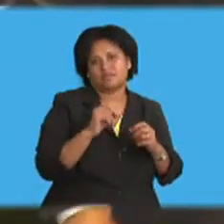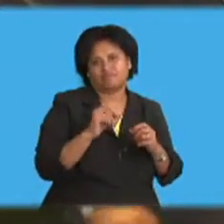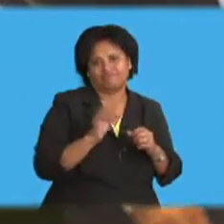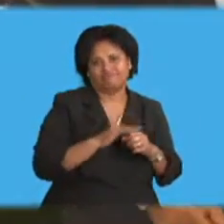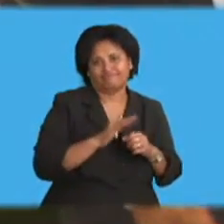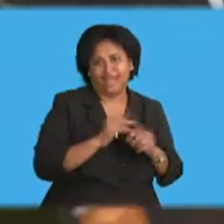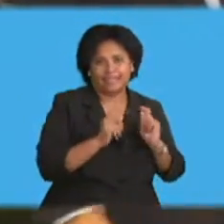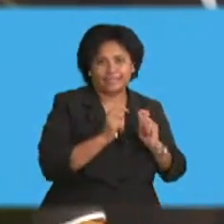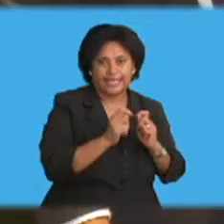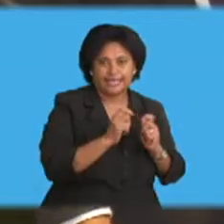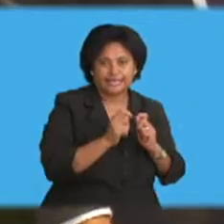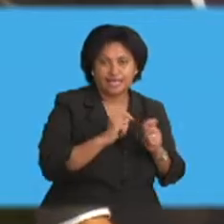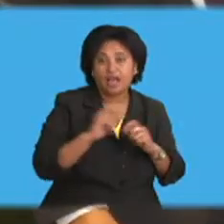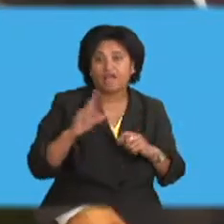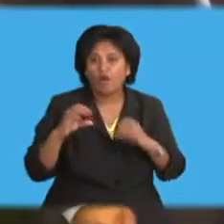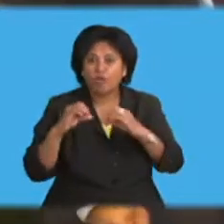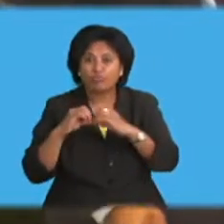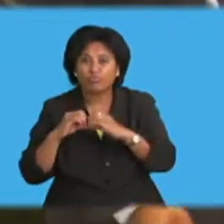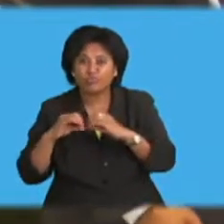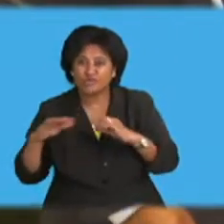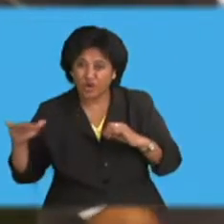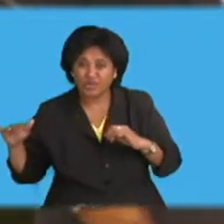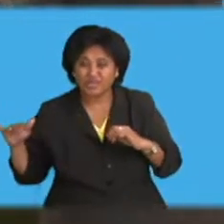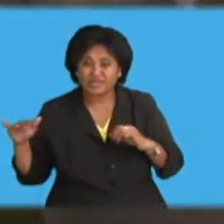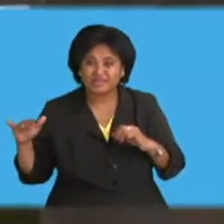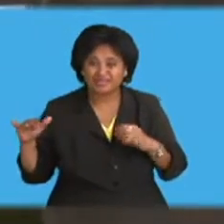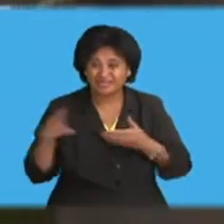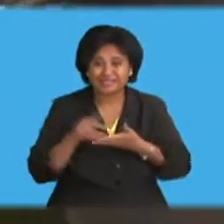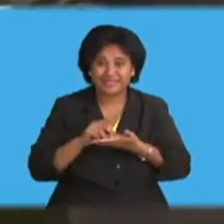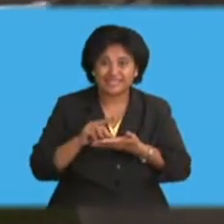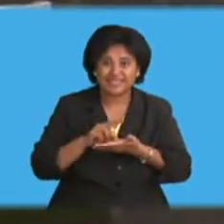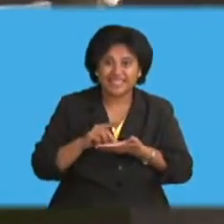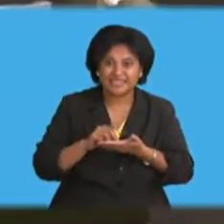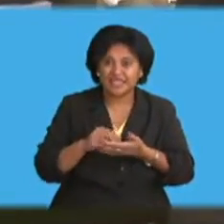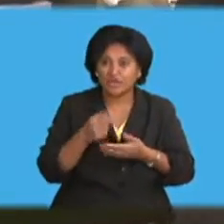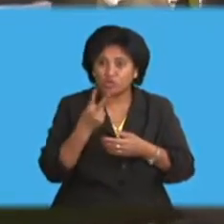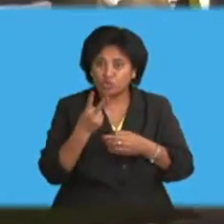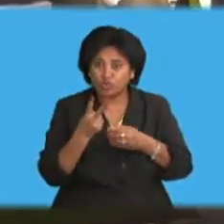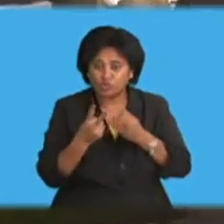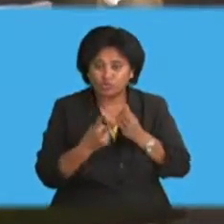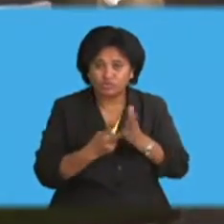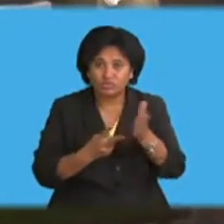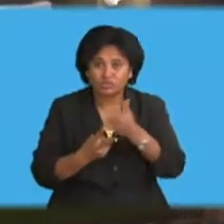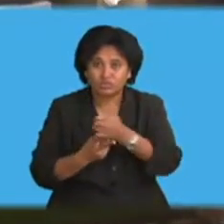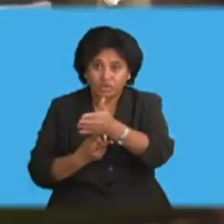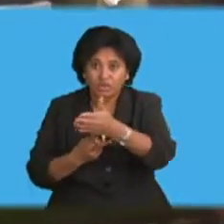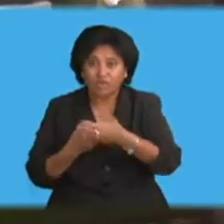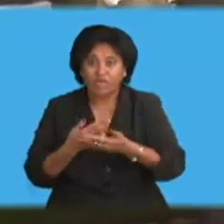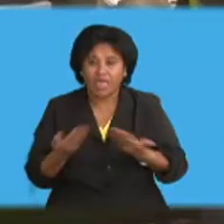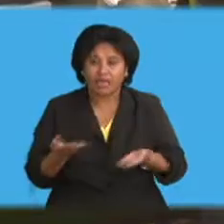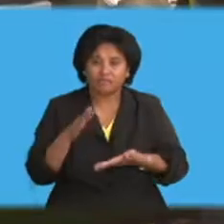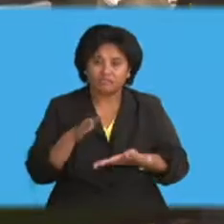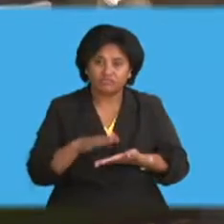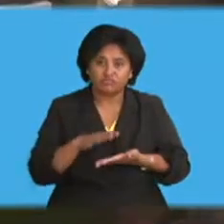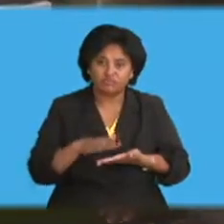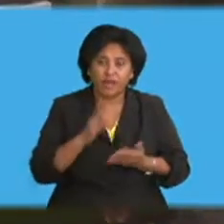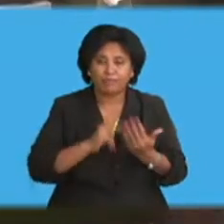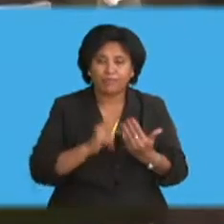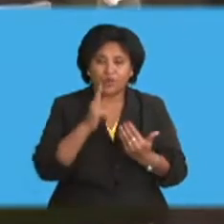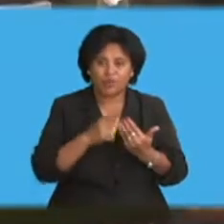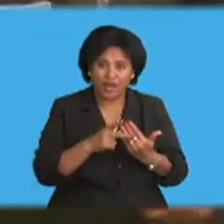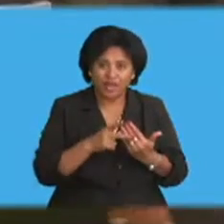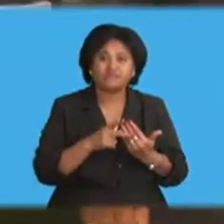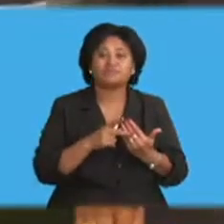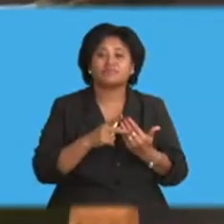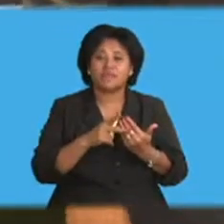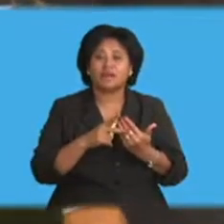Speaker. For brucellosis, there are only two major parts to the eradication program or eradication campaign, if